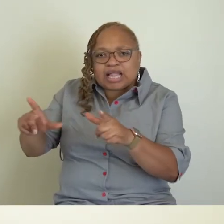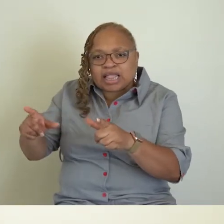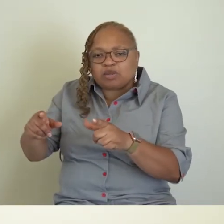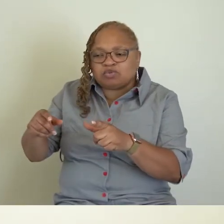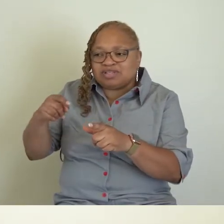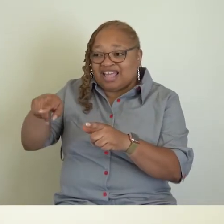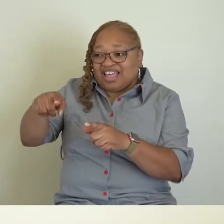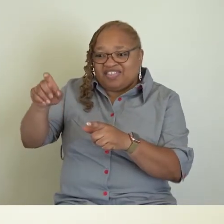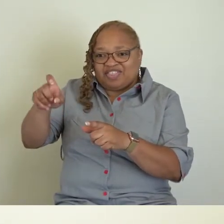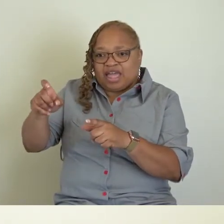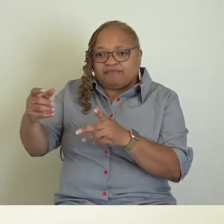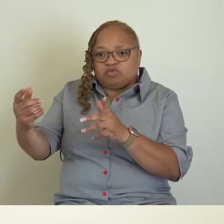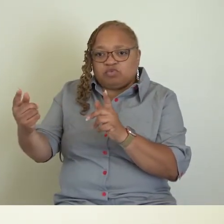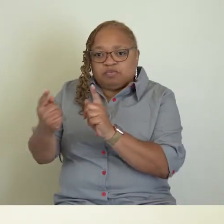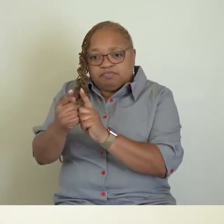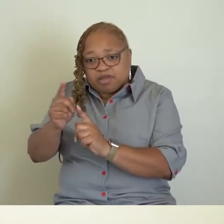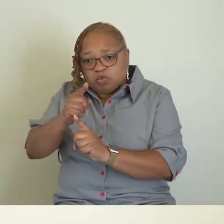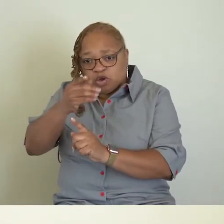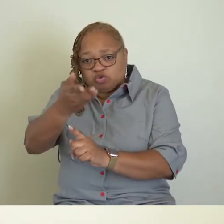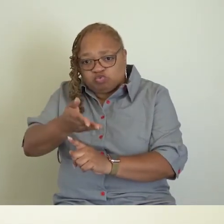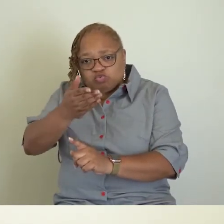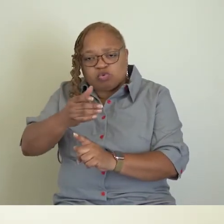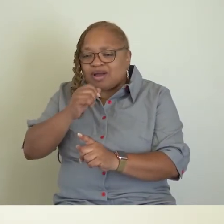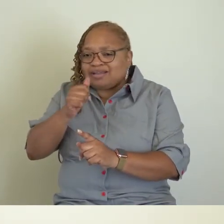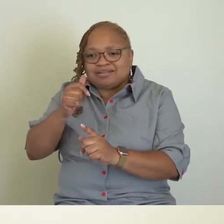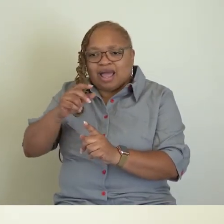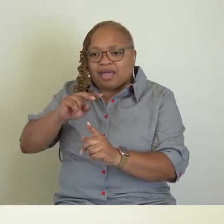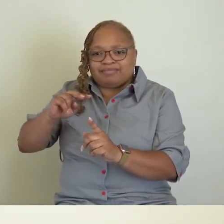meet you where you are, not the other way around.